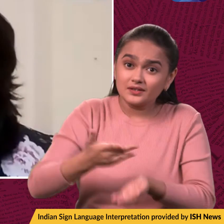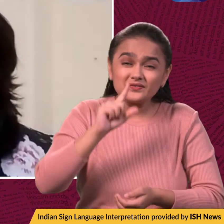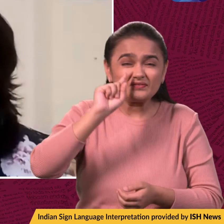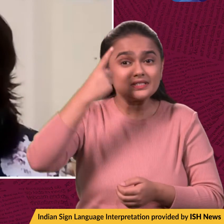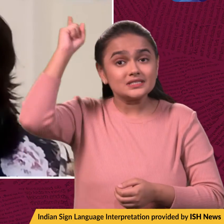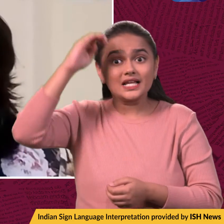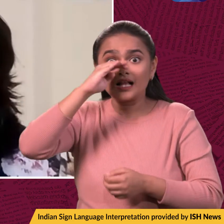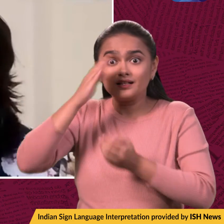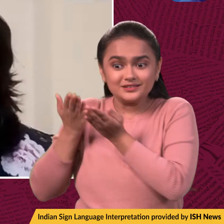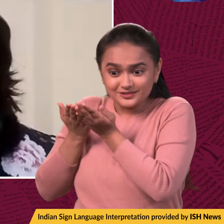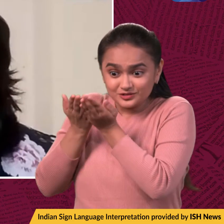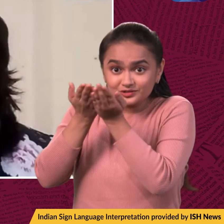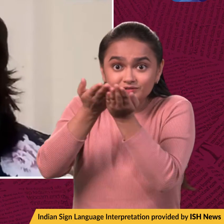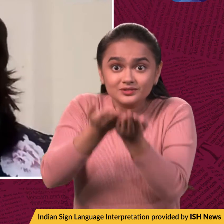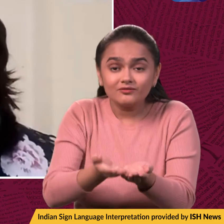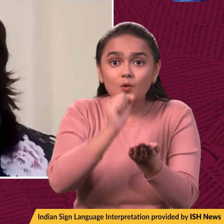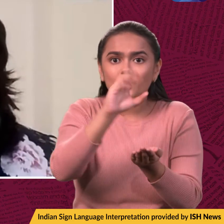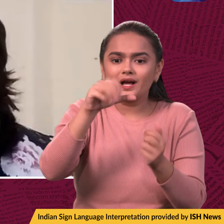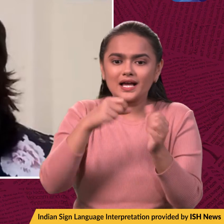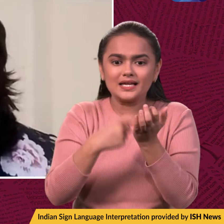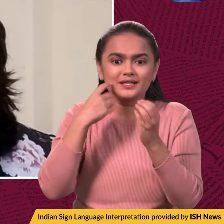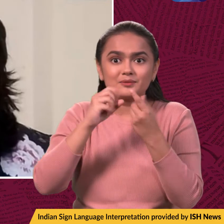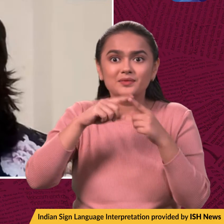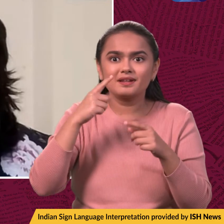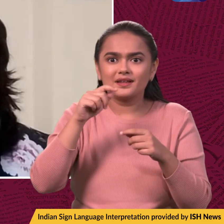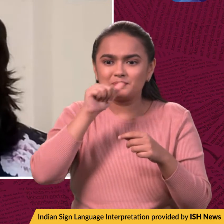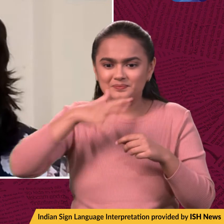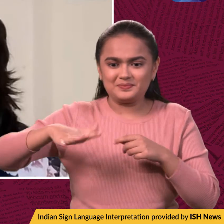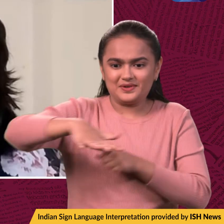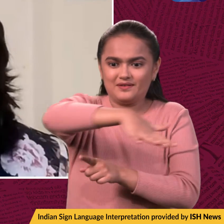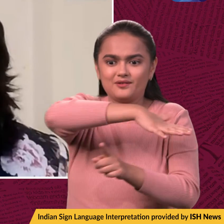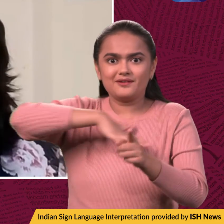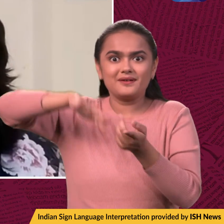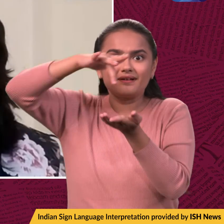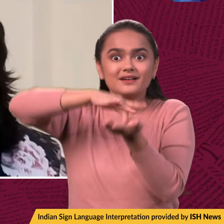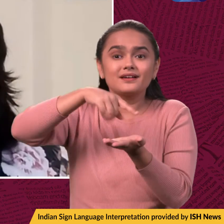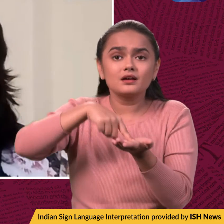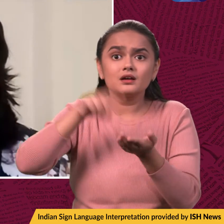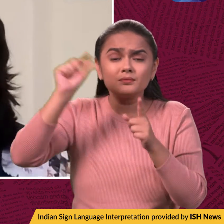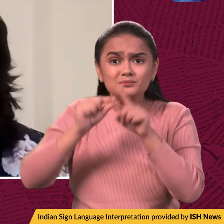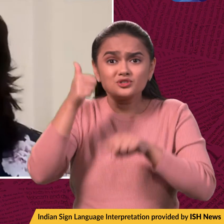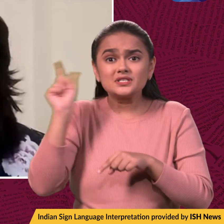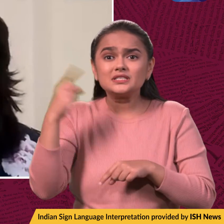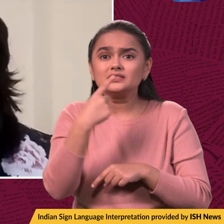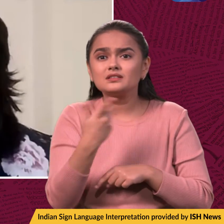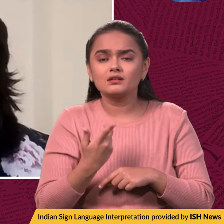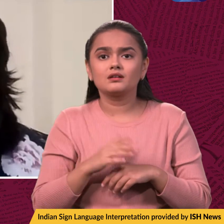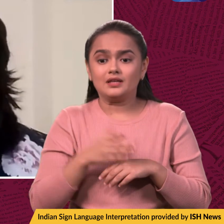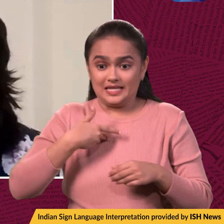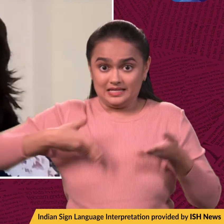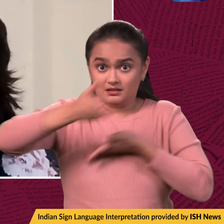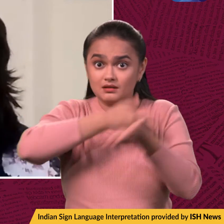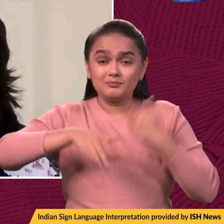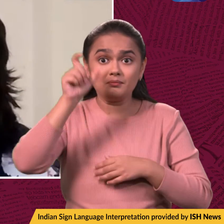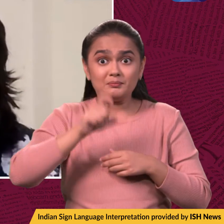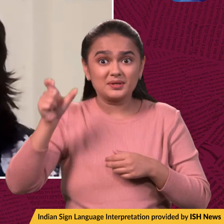English ships arrived in the Caribbean island. Now, the president has said, and I quote, "We the